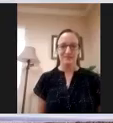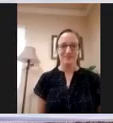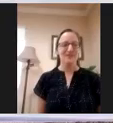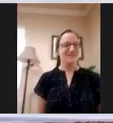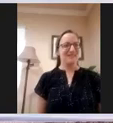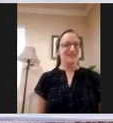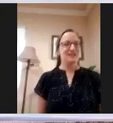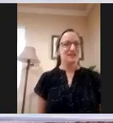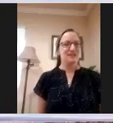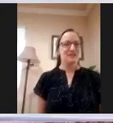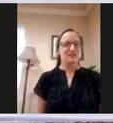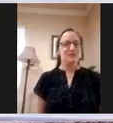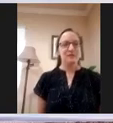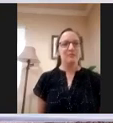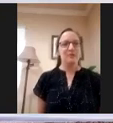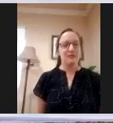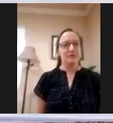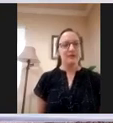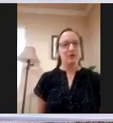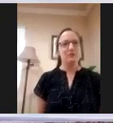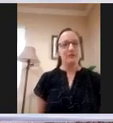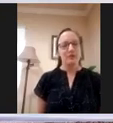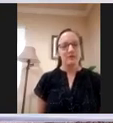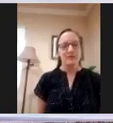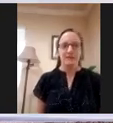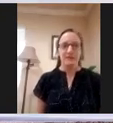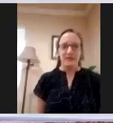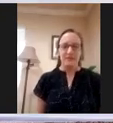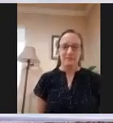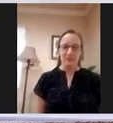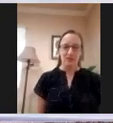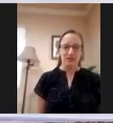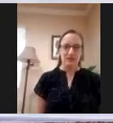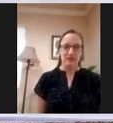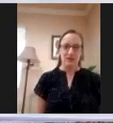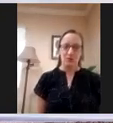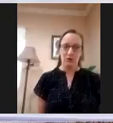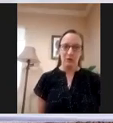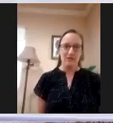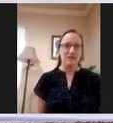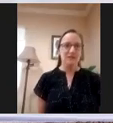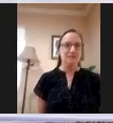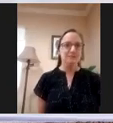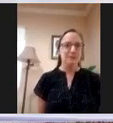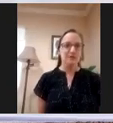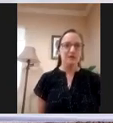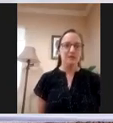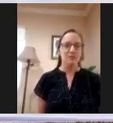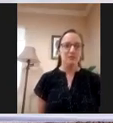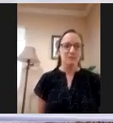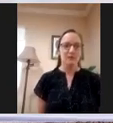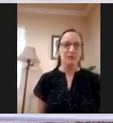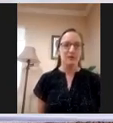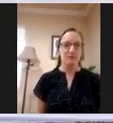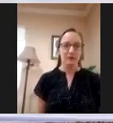Next slide. So first, we wanted to provide an overview of the different types of mission areas that the Corps works under. You might be